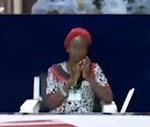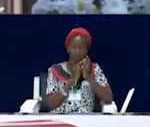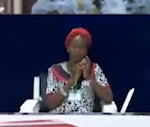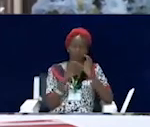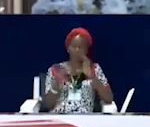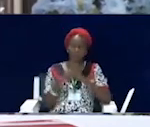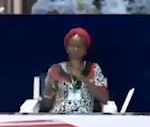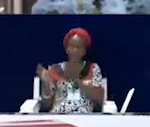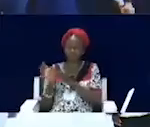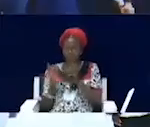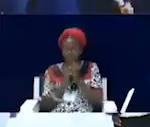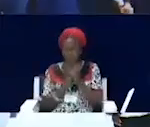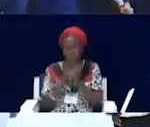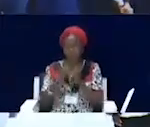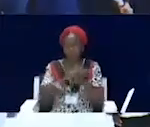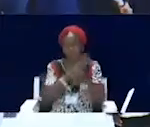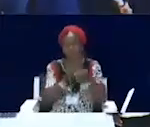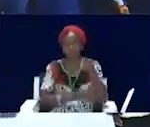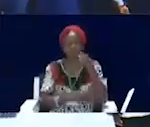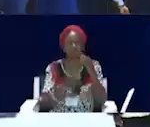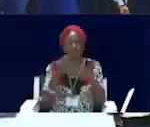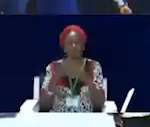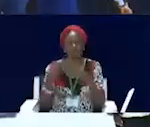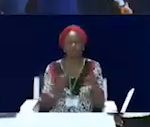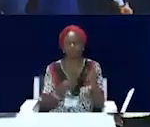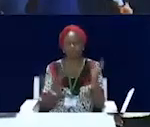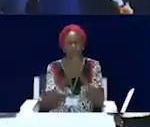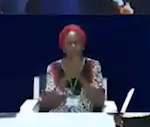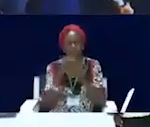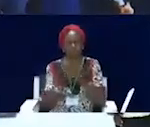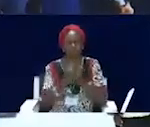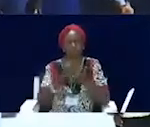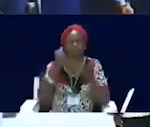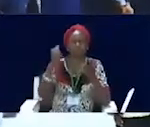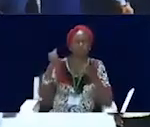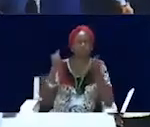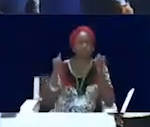In Jesus' mighty name, we have prayed.